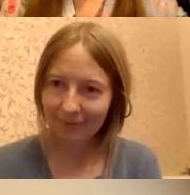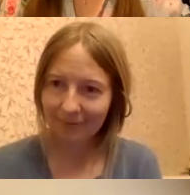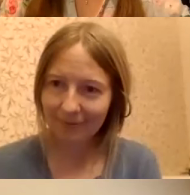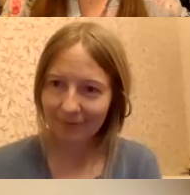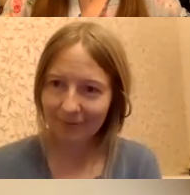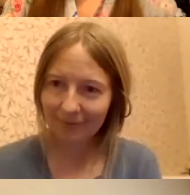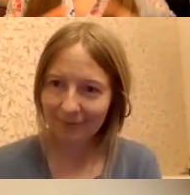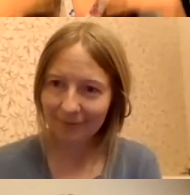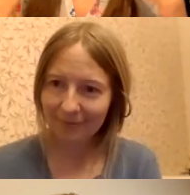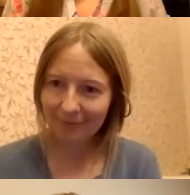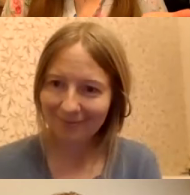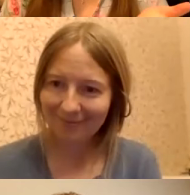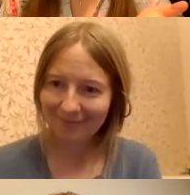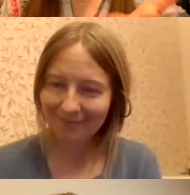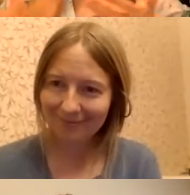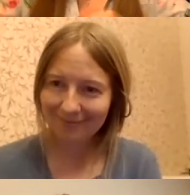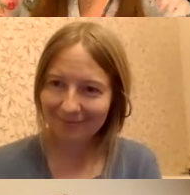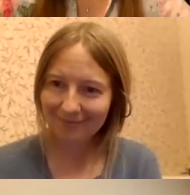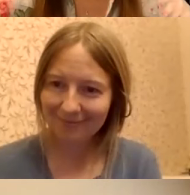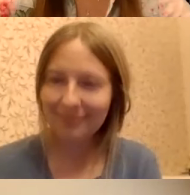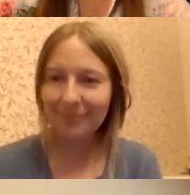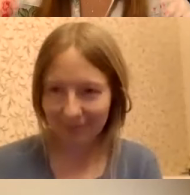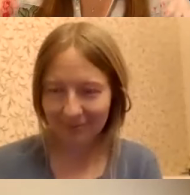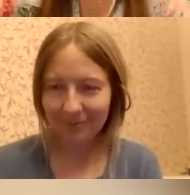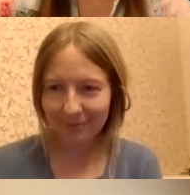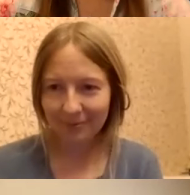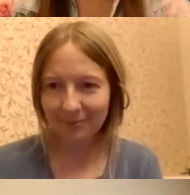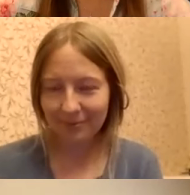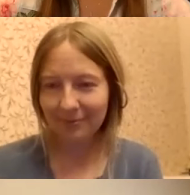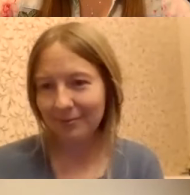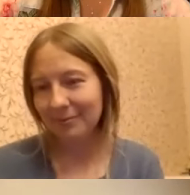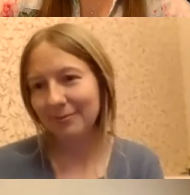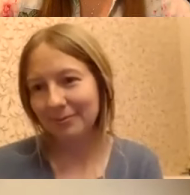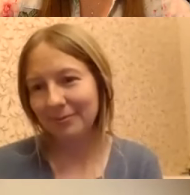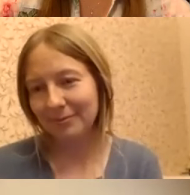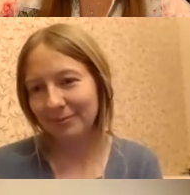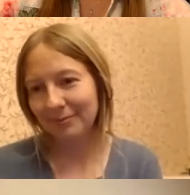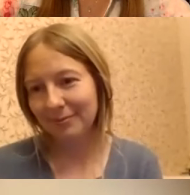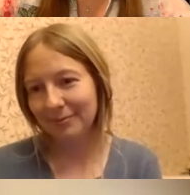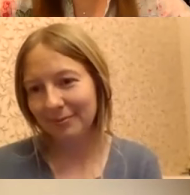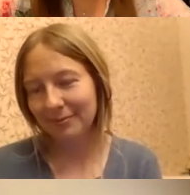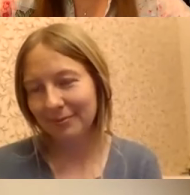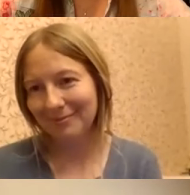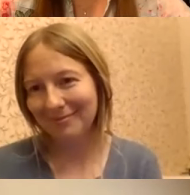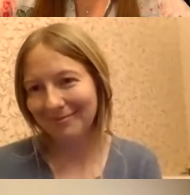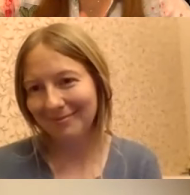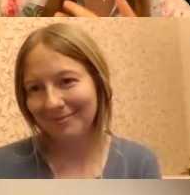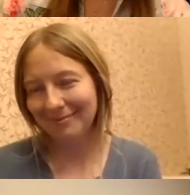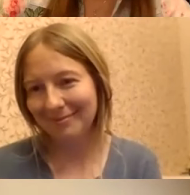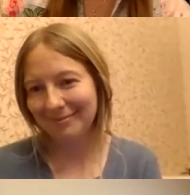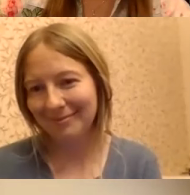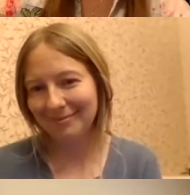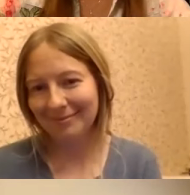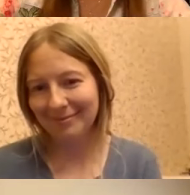If not, thank you so much, Dr. Bo Chen, for a really fantastic talk. And thank you to all of our speakers and